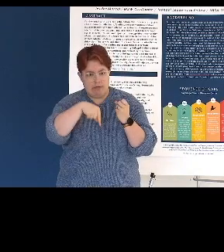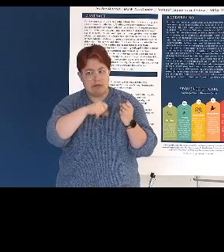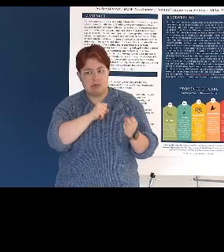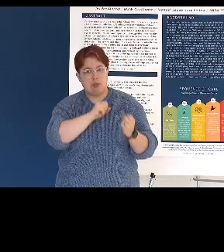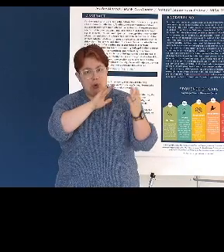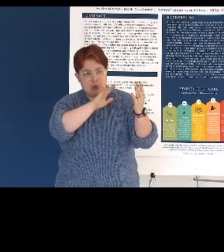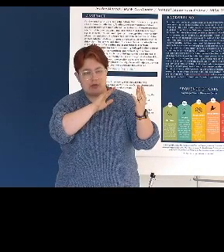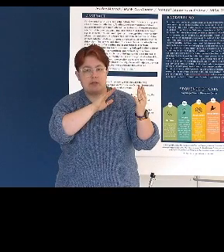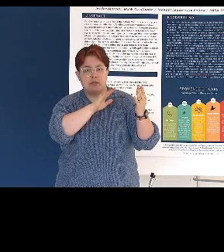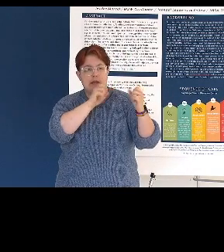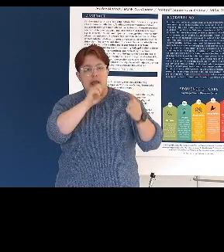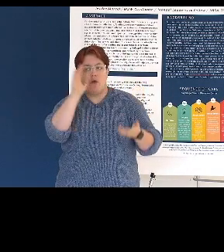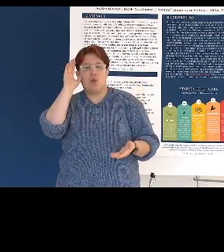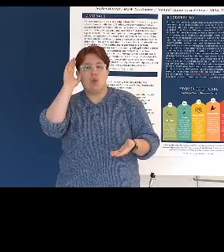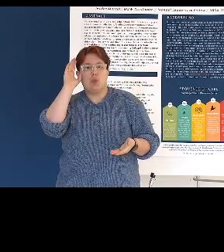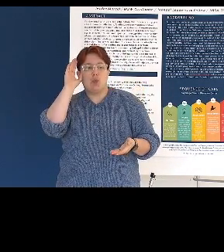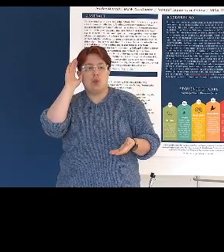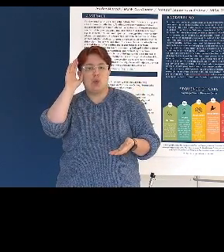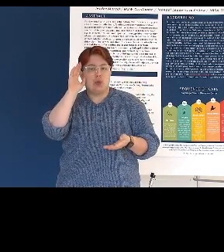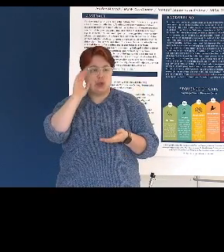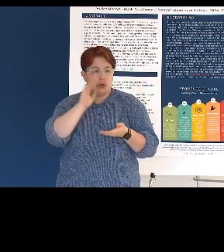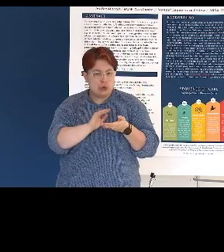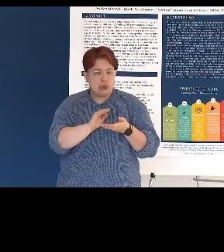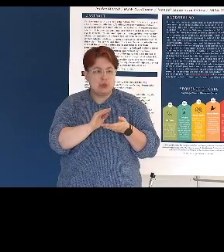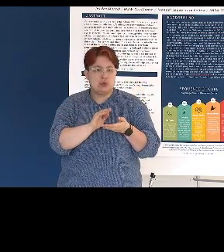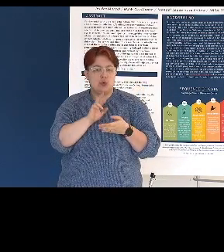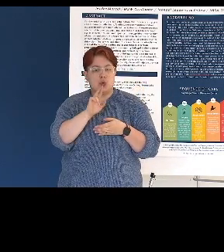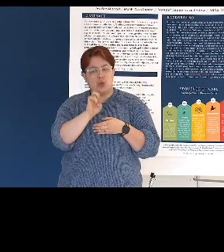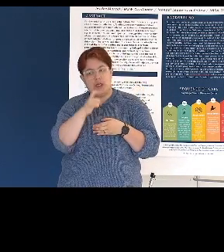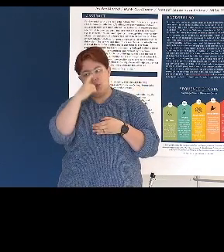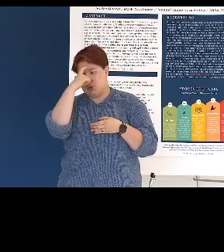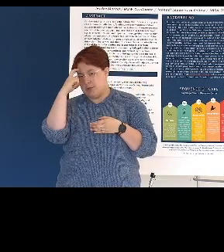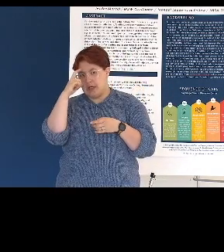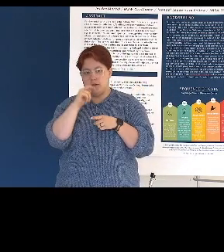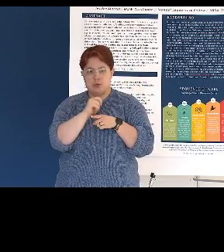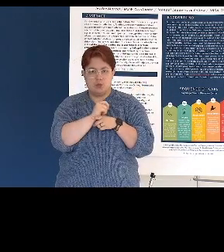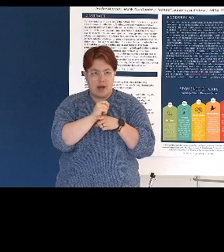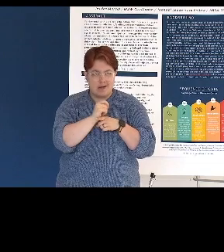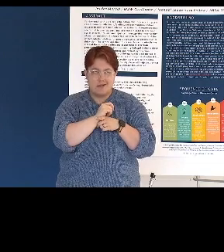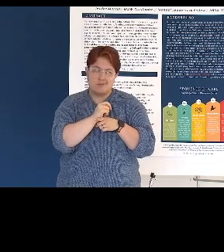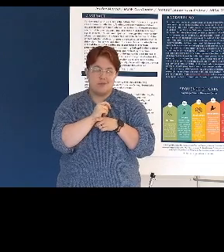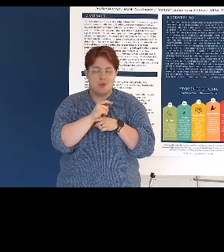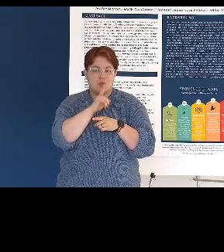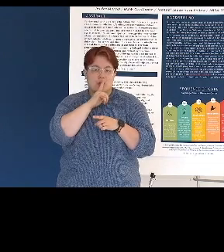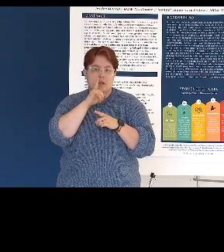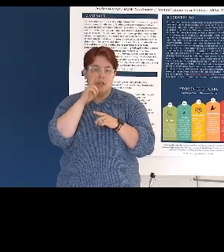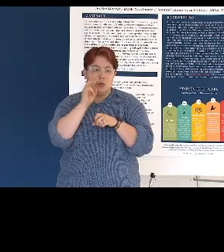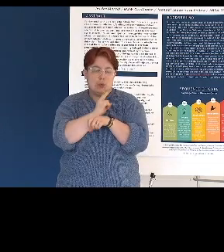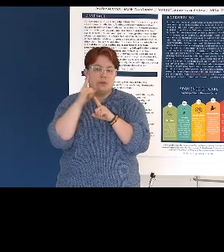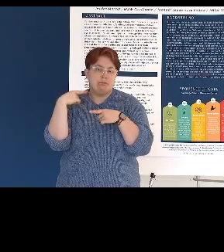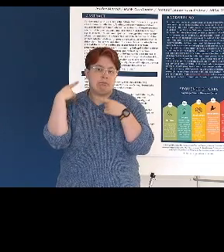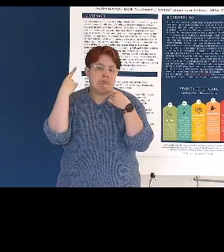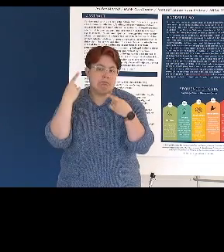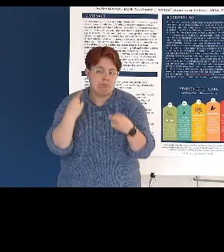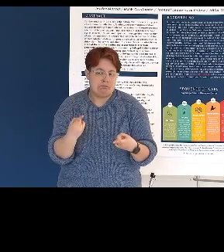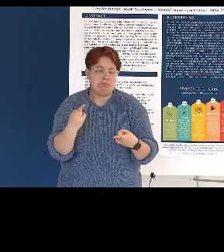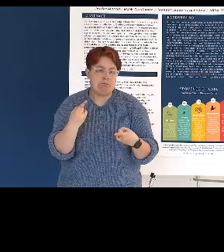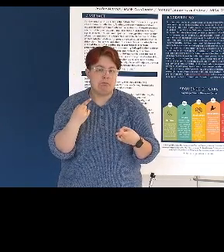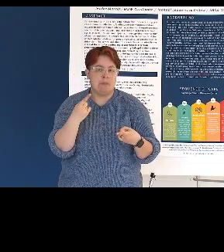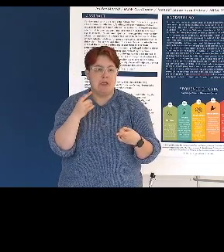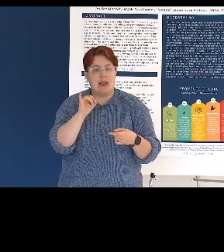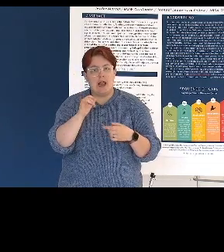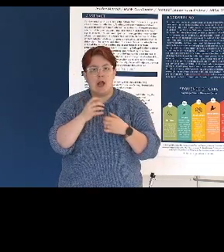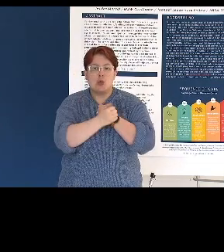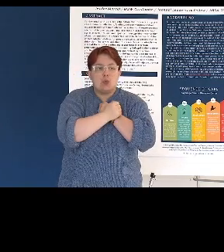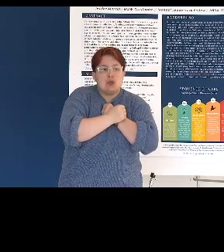can reduce the use of re-traumatizing practices that have traditionally been used for behavior management in these settings, such as